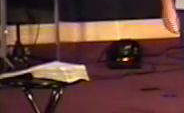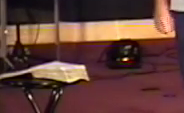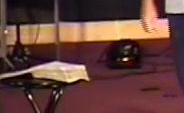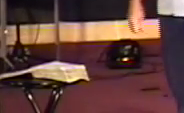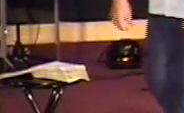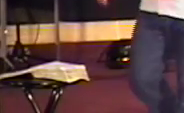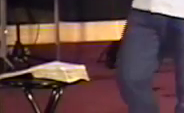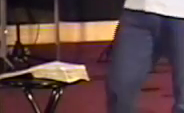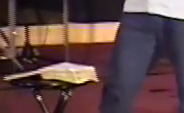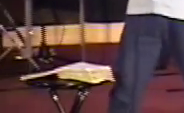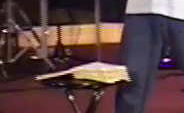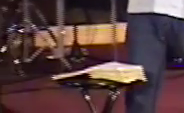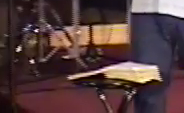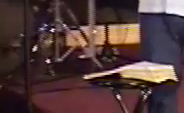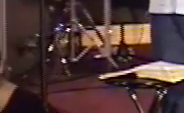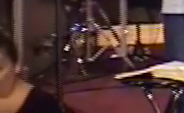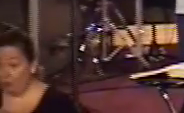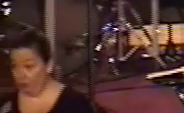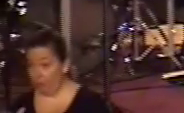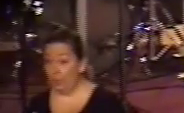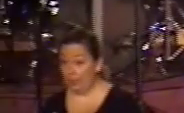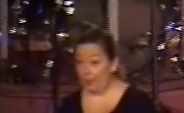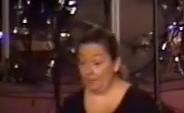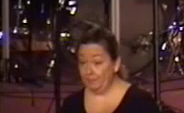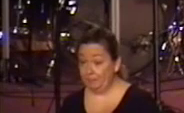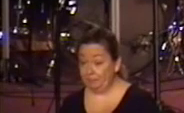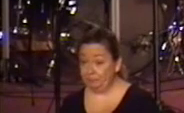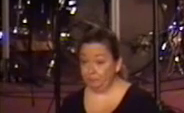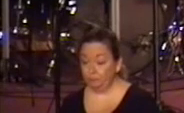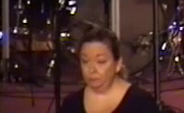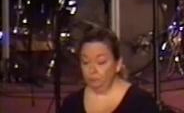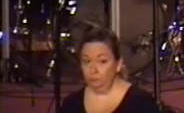not 9-11, but Rescue 911. Remember that? And